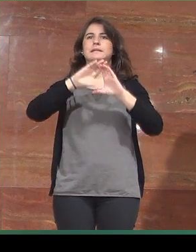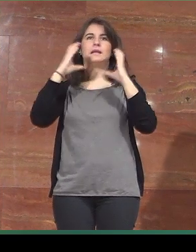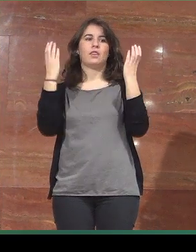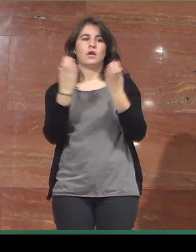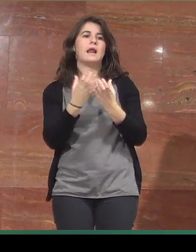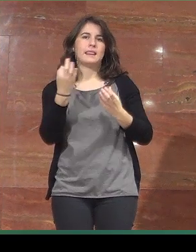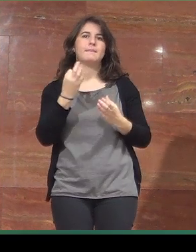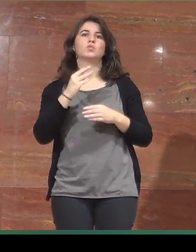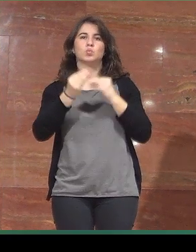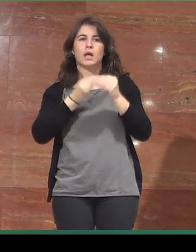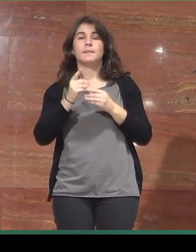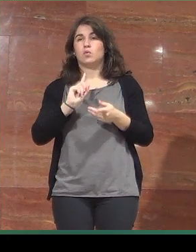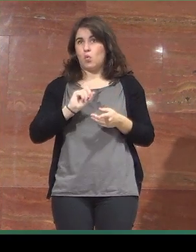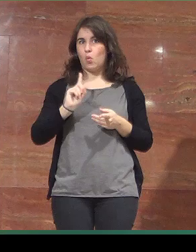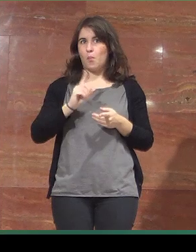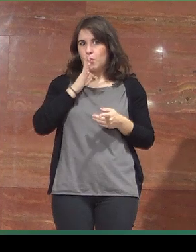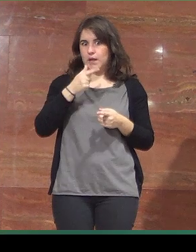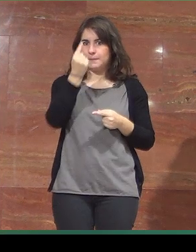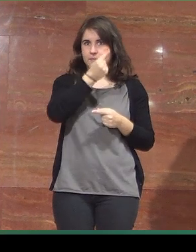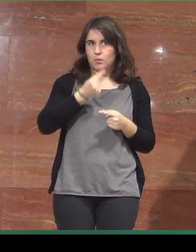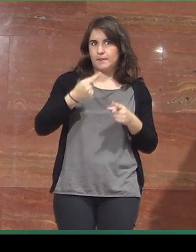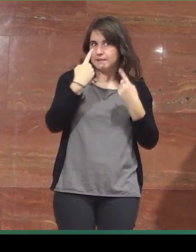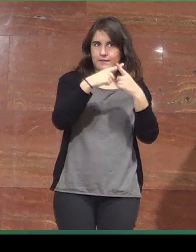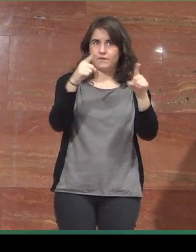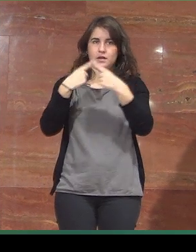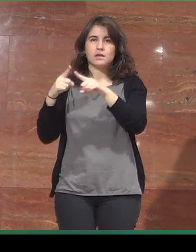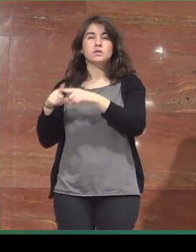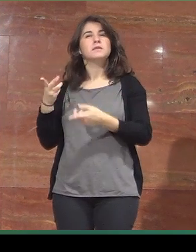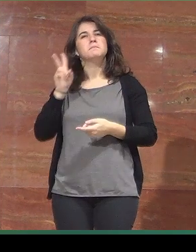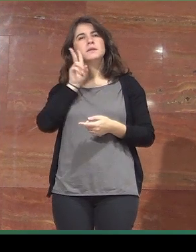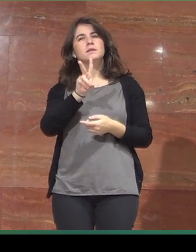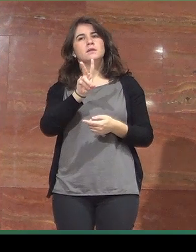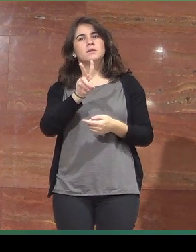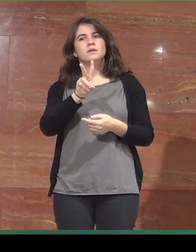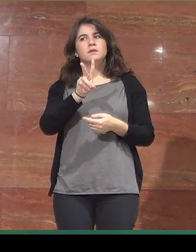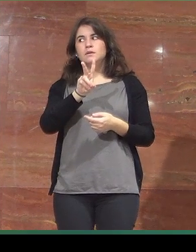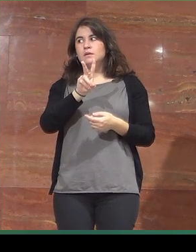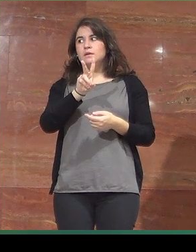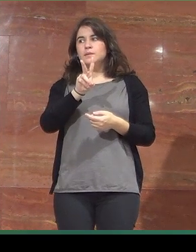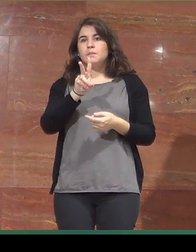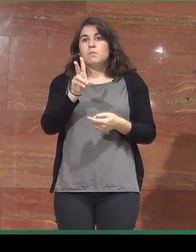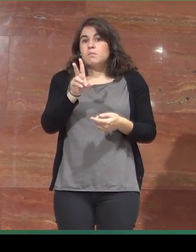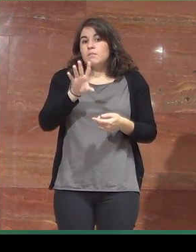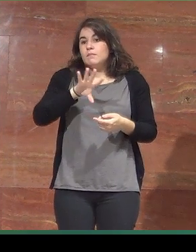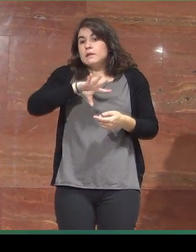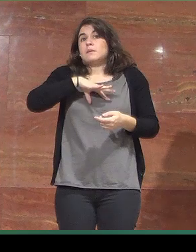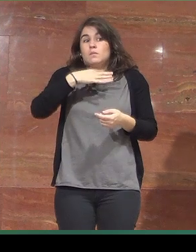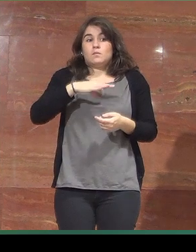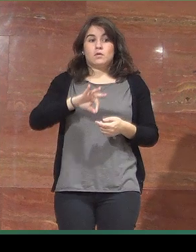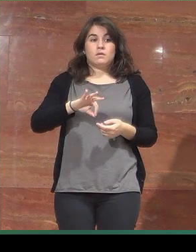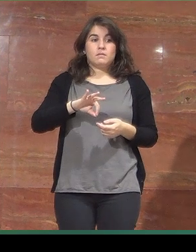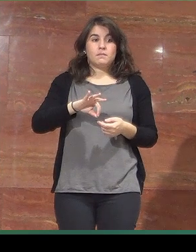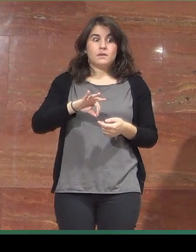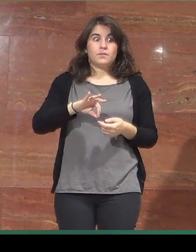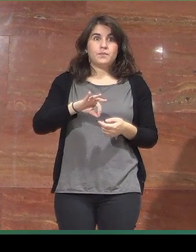pictograms. And you see possibilities. But at the beginning, I think it's very